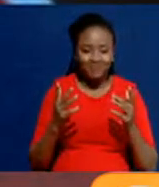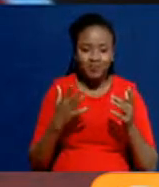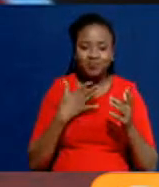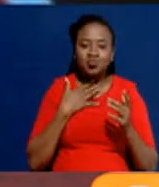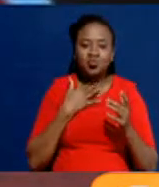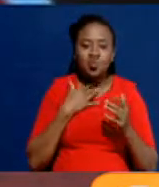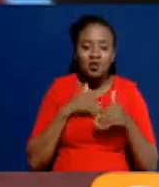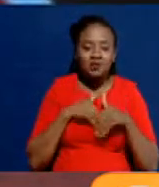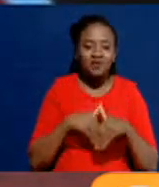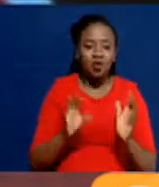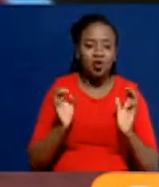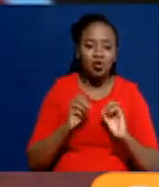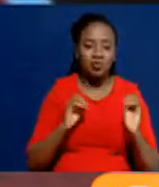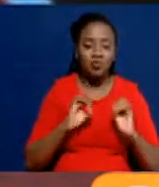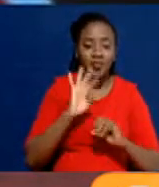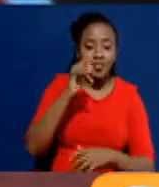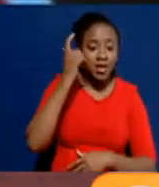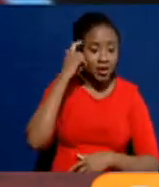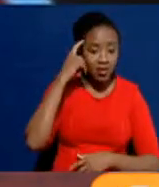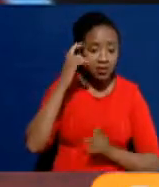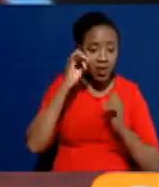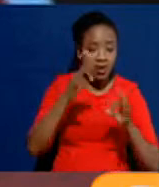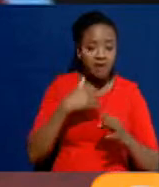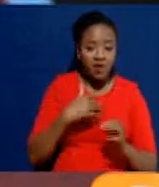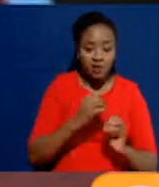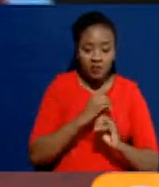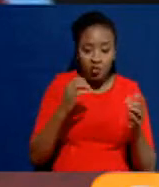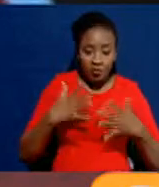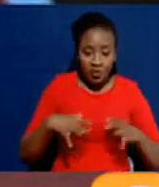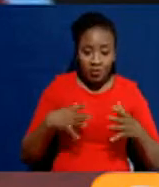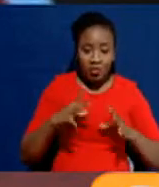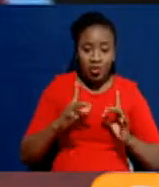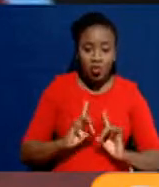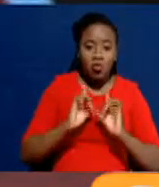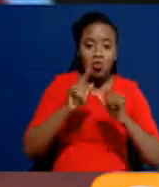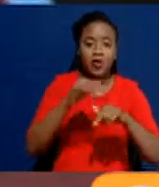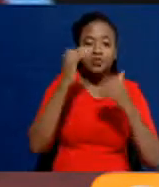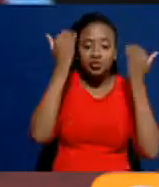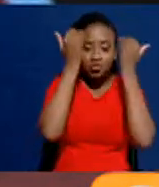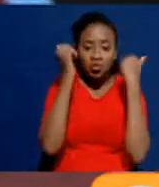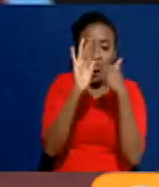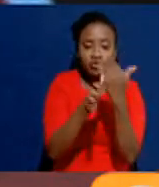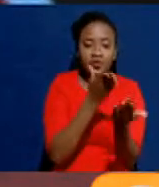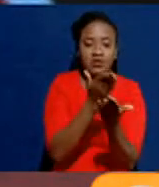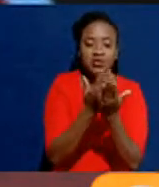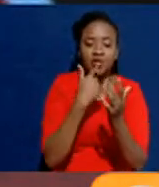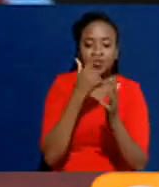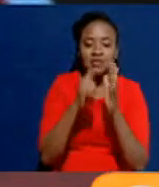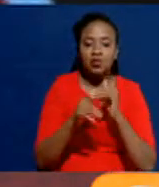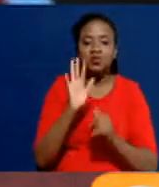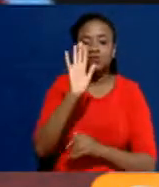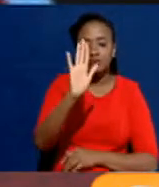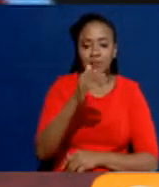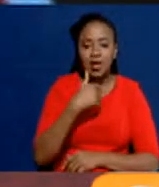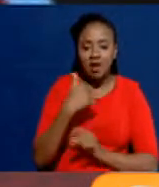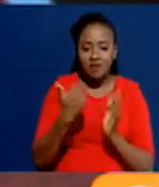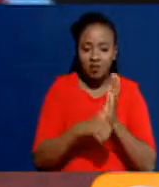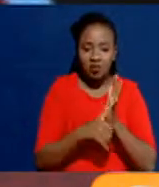Remember, if there were no petitioners to go to court and say, oh, we have a problem with the appointment of the